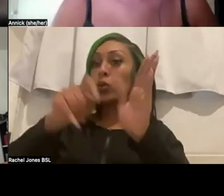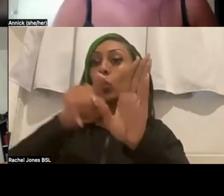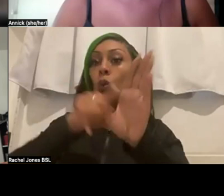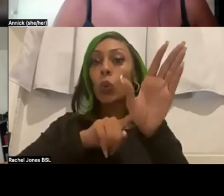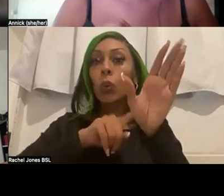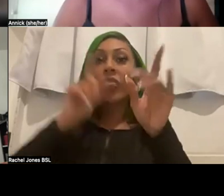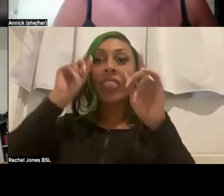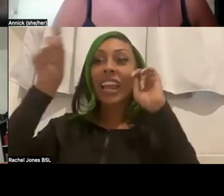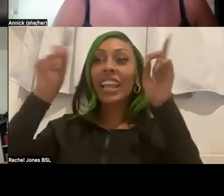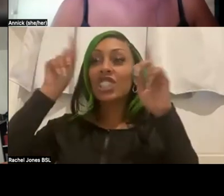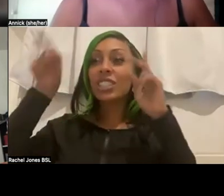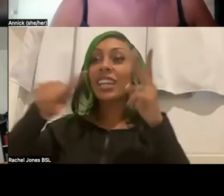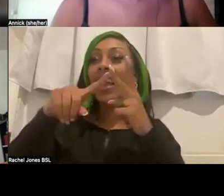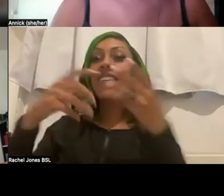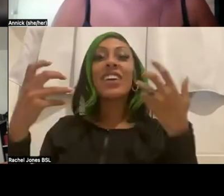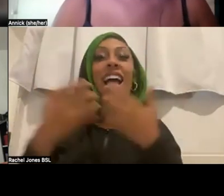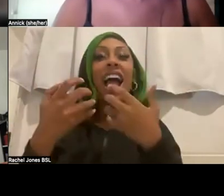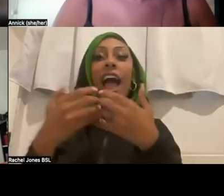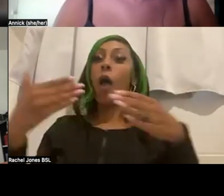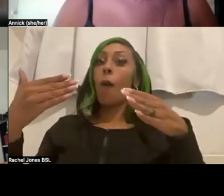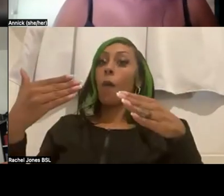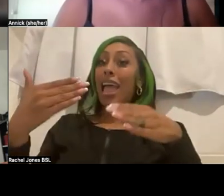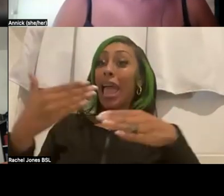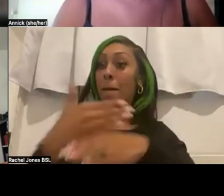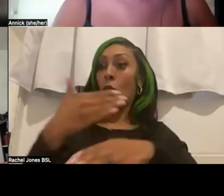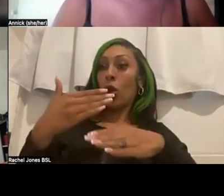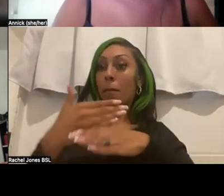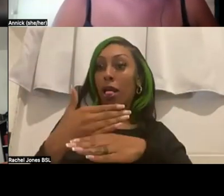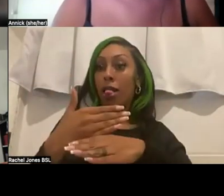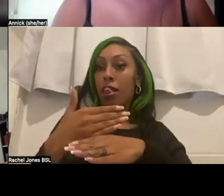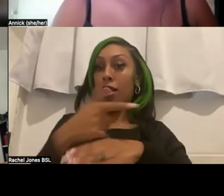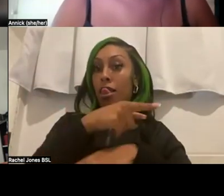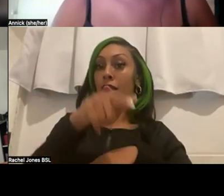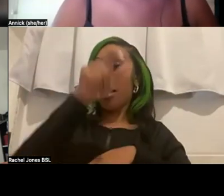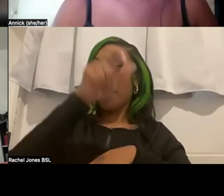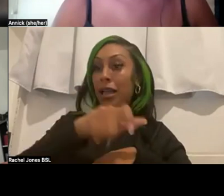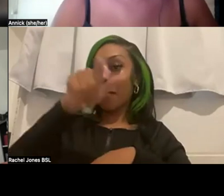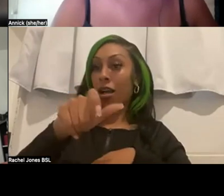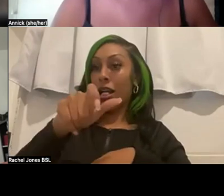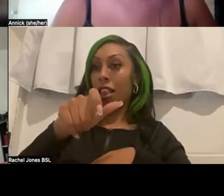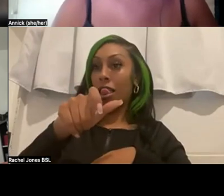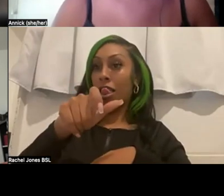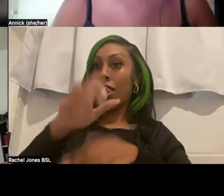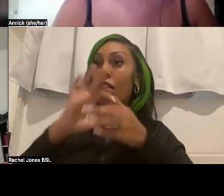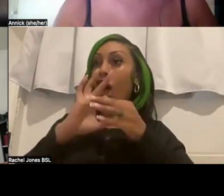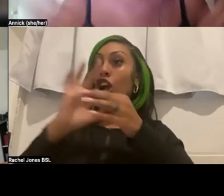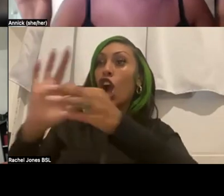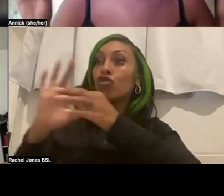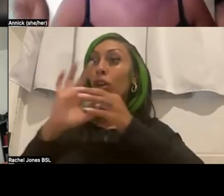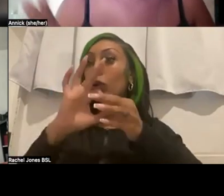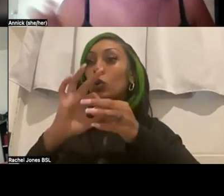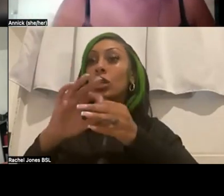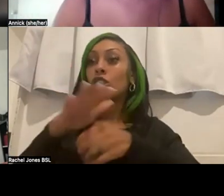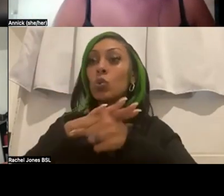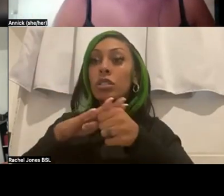is all about. How employable are the young people at the end of your program? What sort of contribution to society are they going to make? How many are